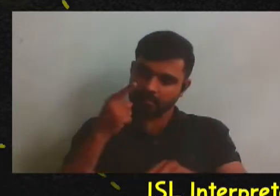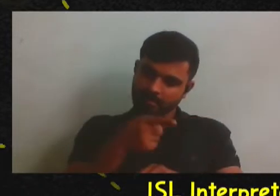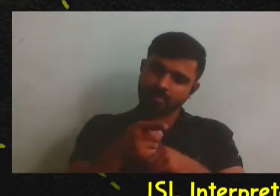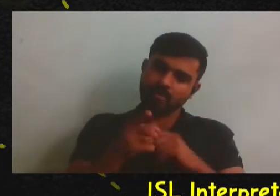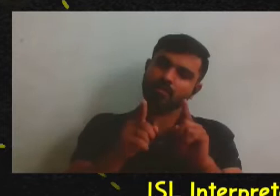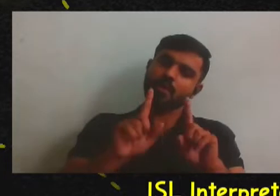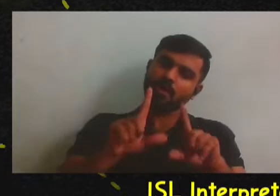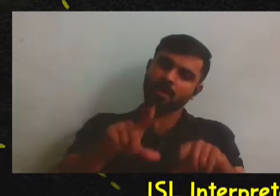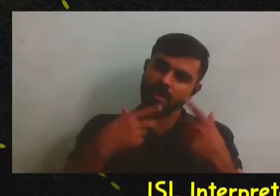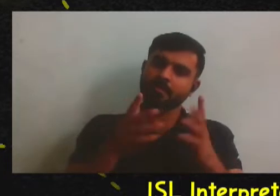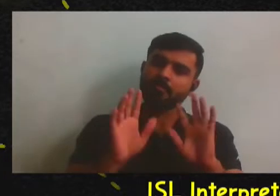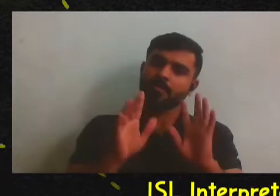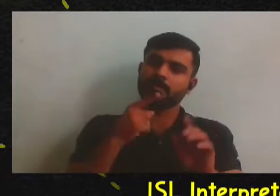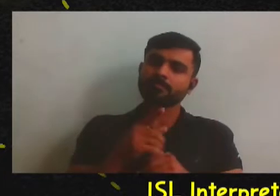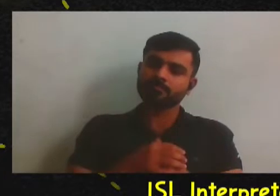life by